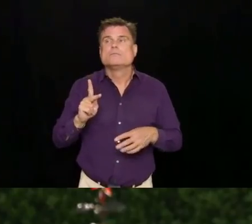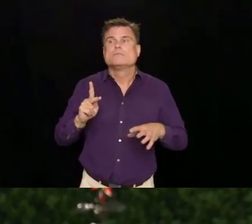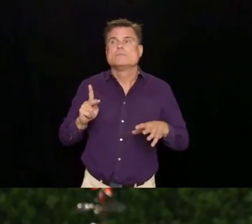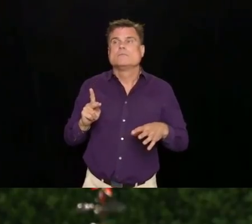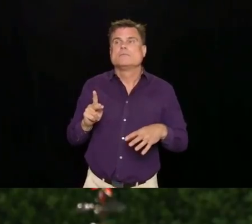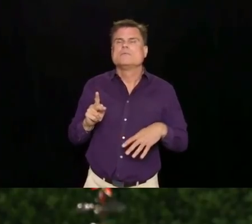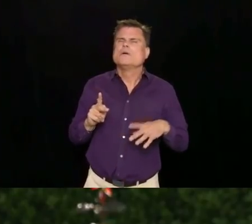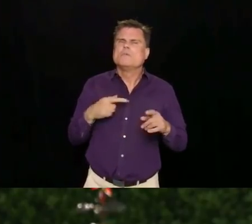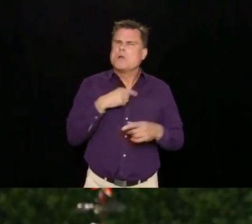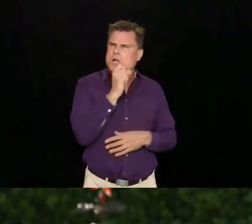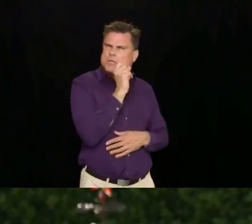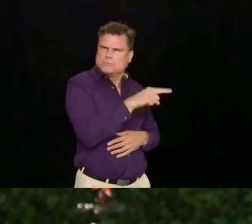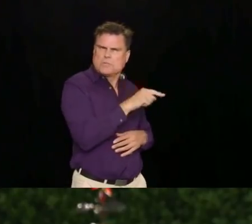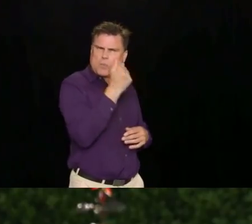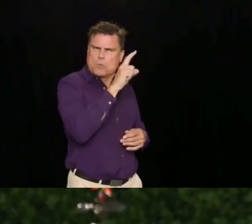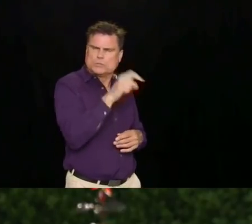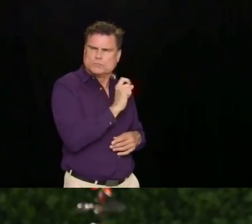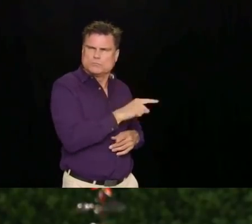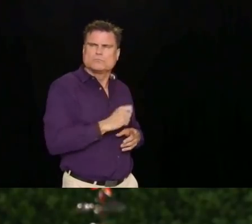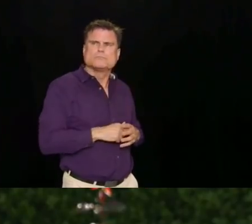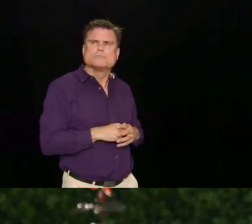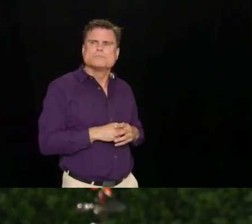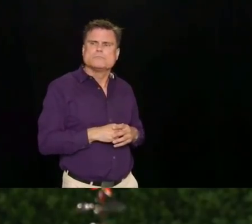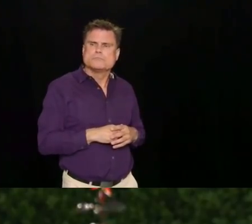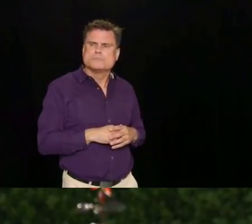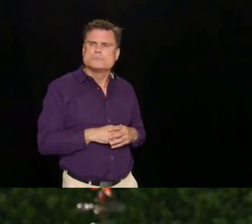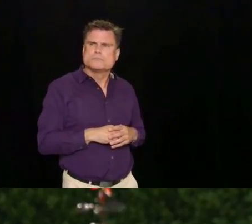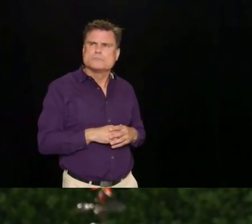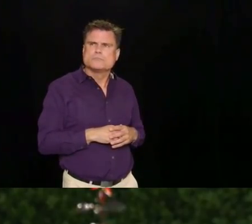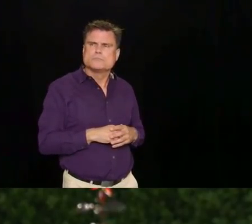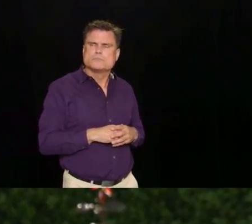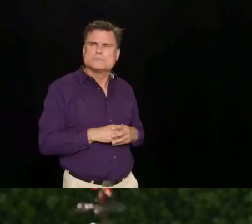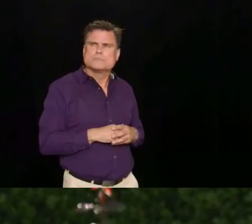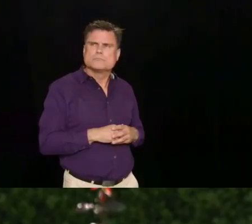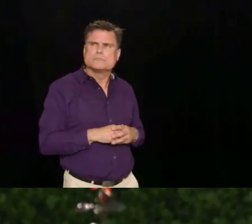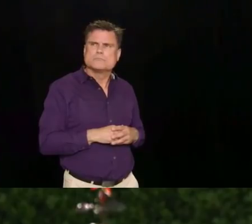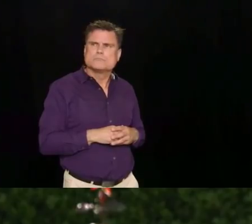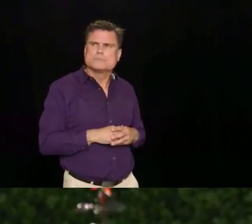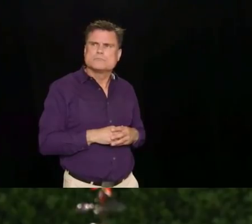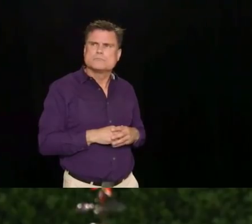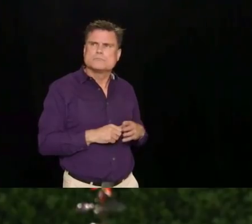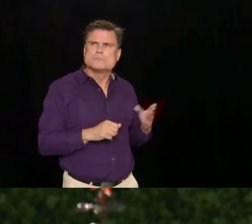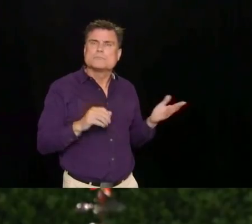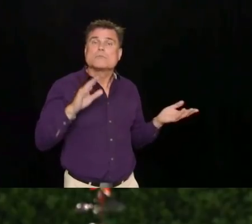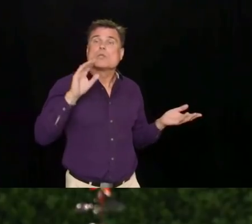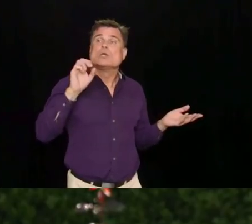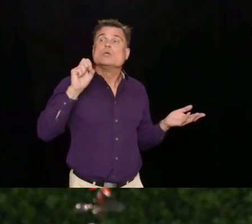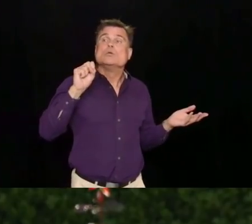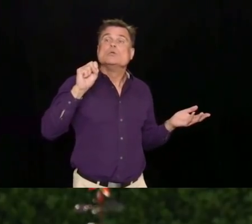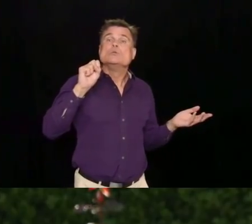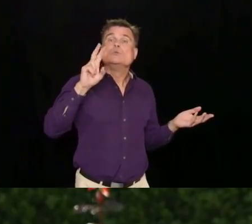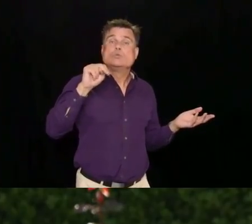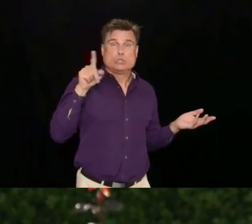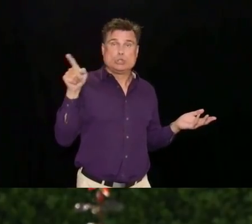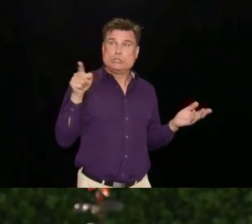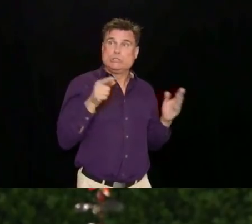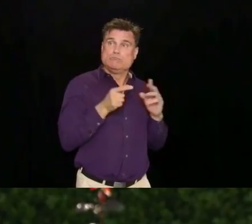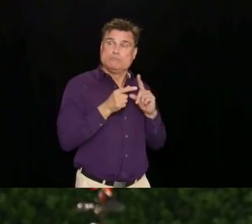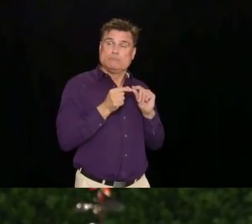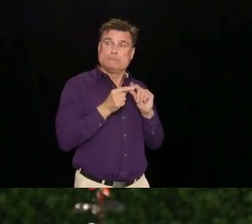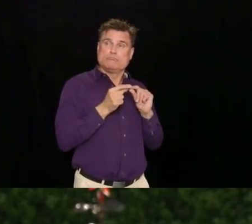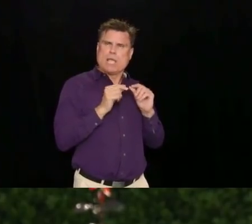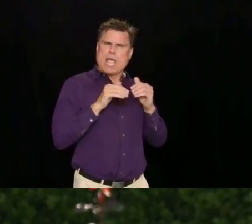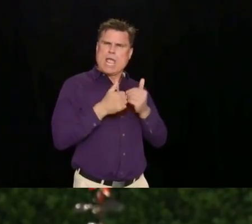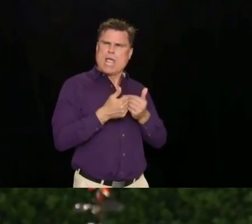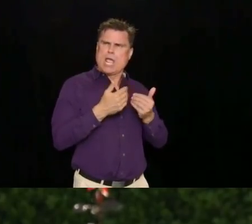Mike? Yeah, follow-up would be then, Susan mentioned that there were a number of factors that went into the breakdown of